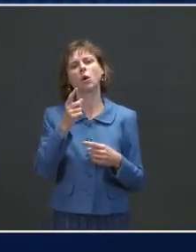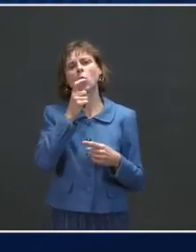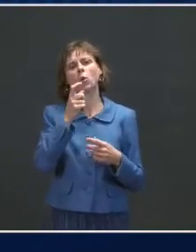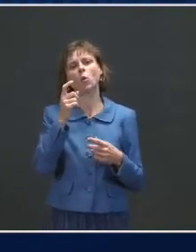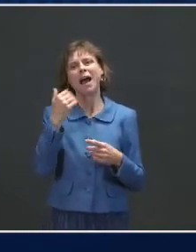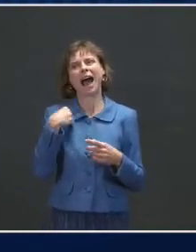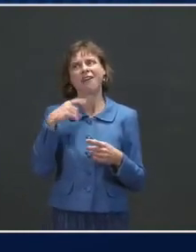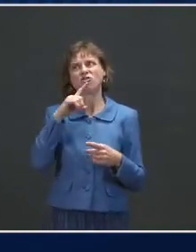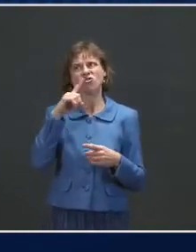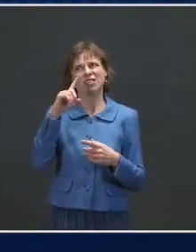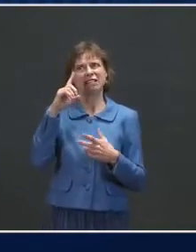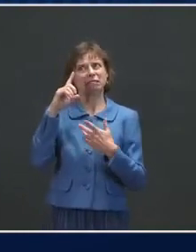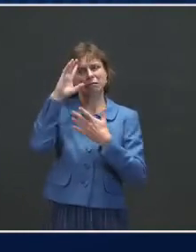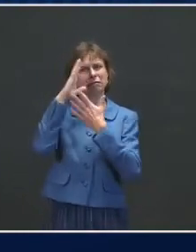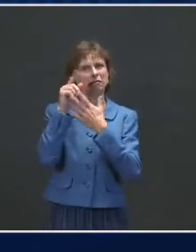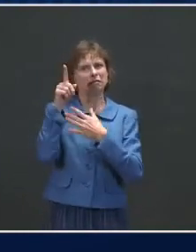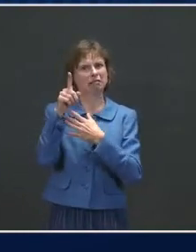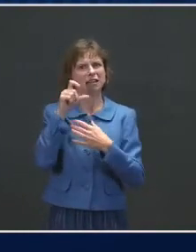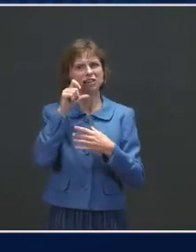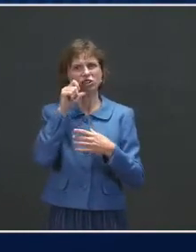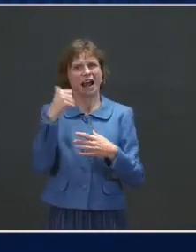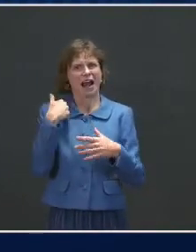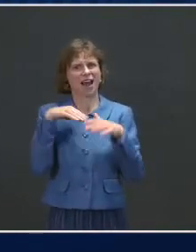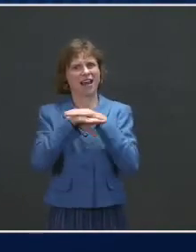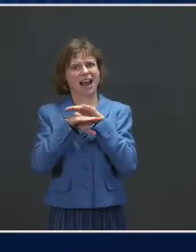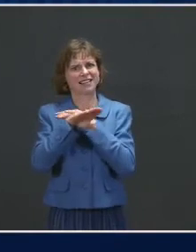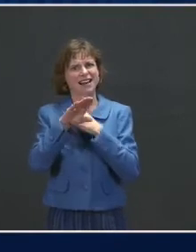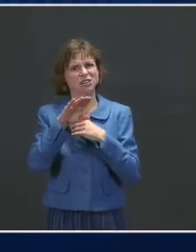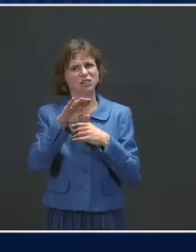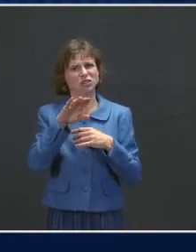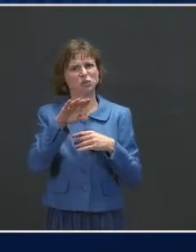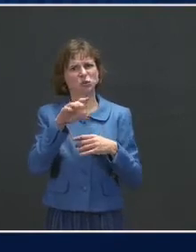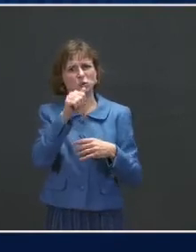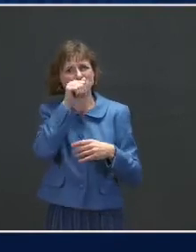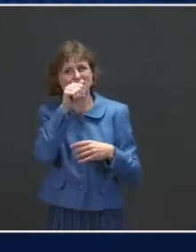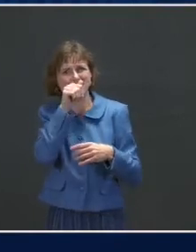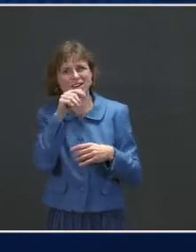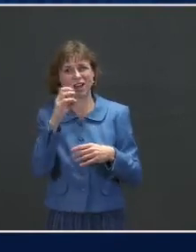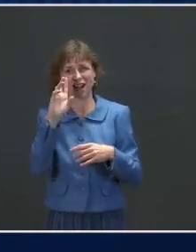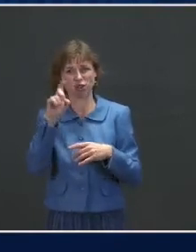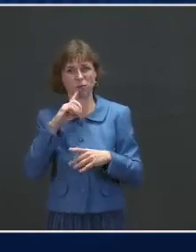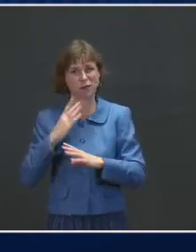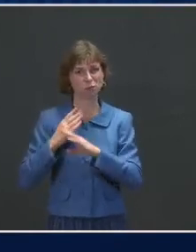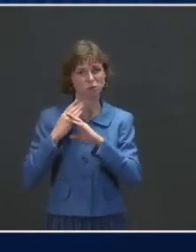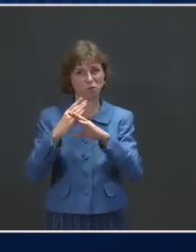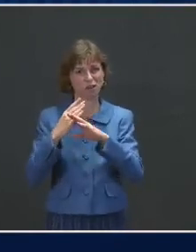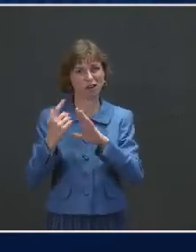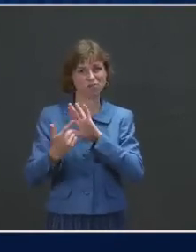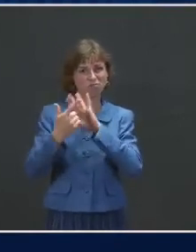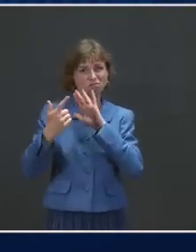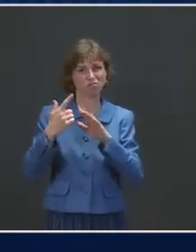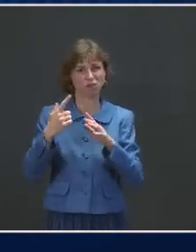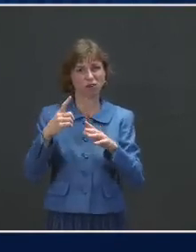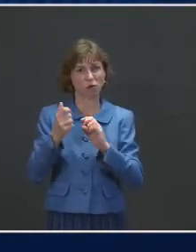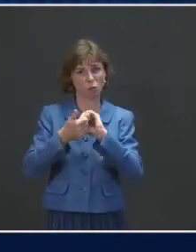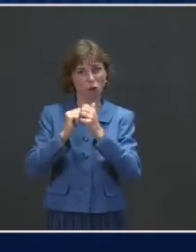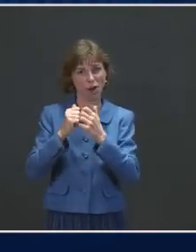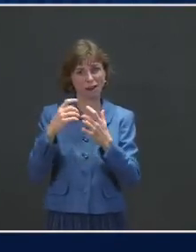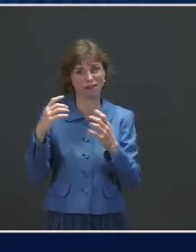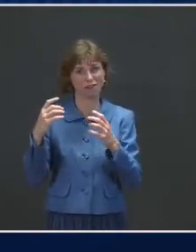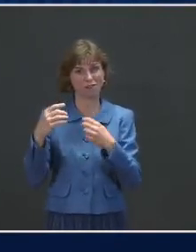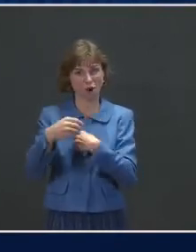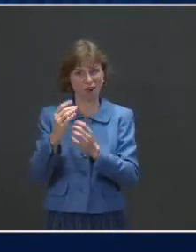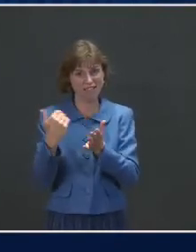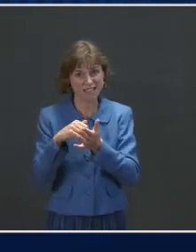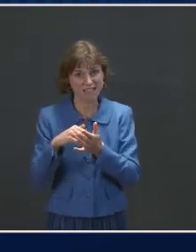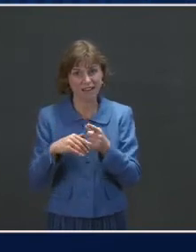to intelligence, then doesn't he believe that he should be barred from holding office again? Well, he ran against him because he felt he was unfit for office,